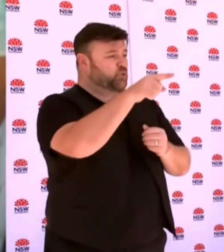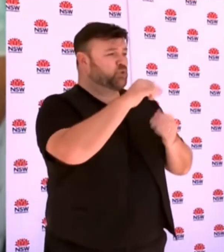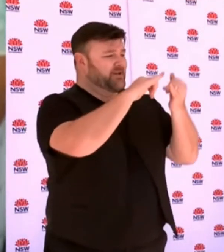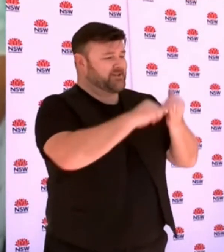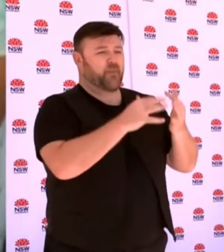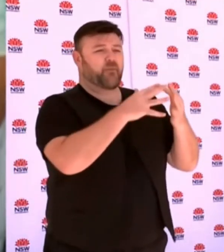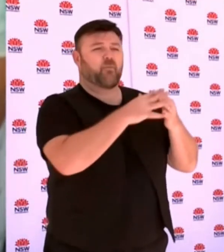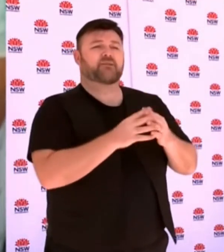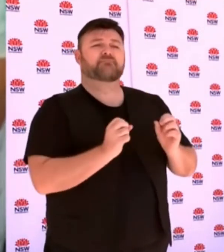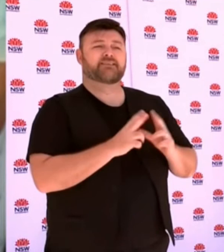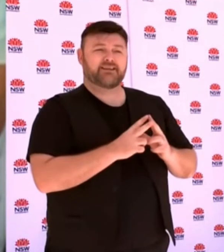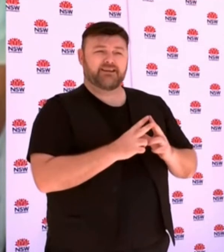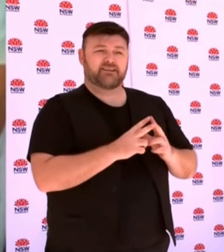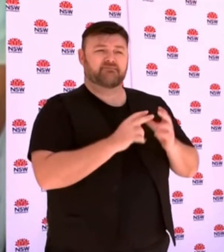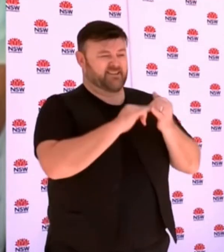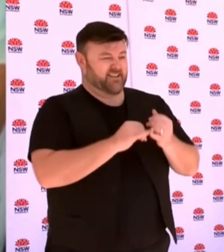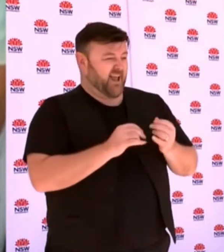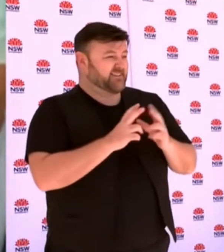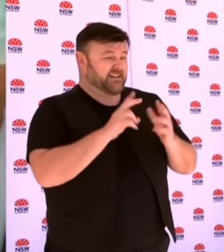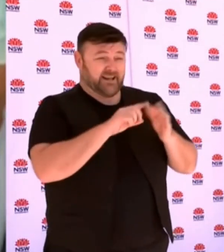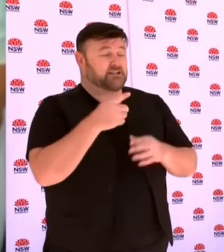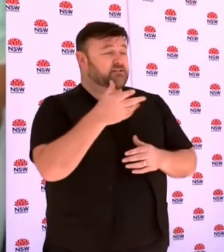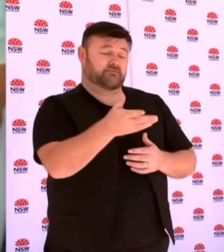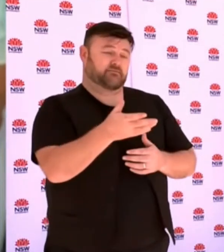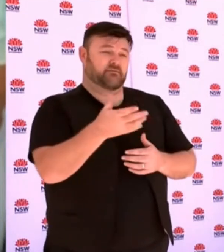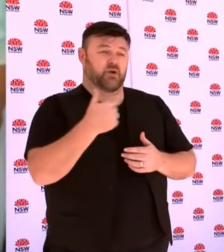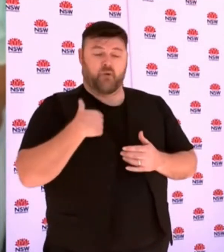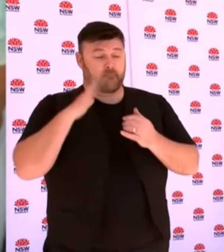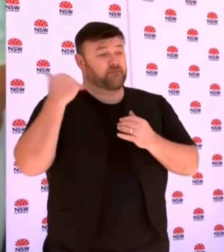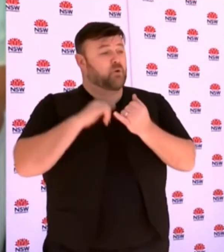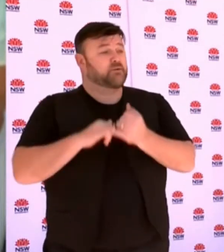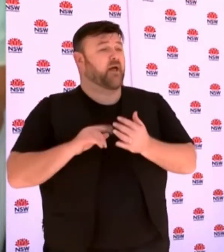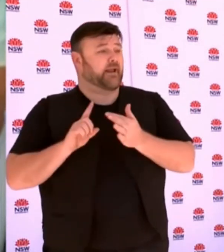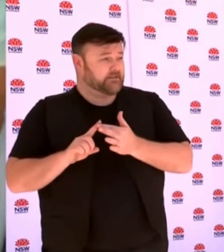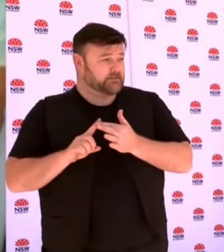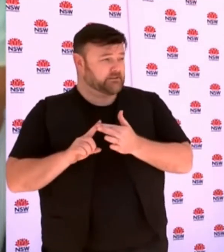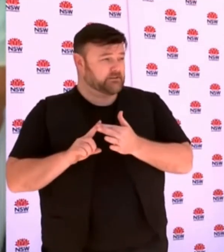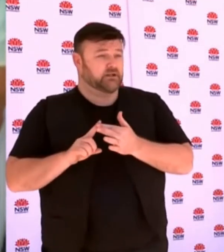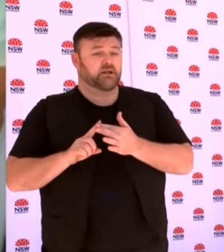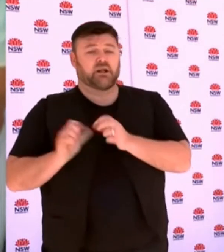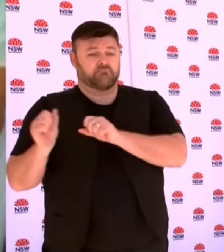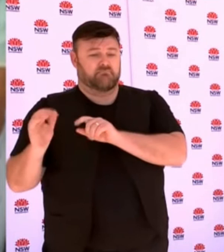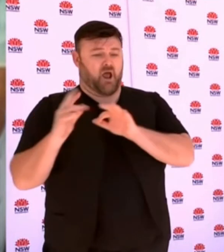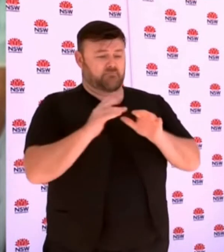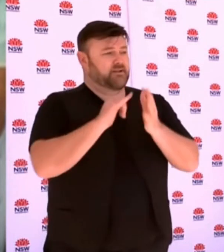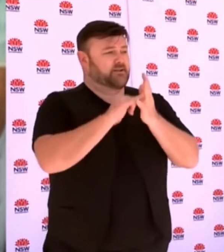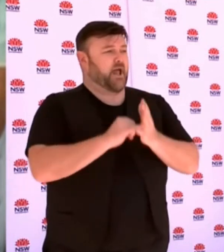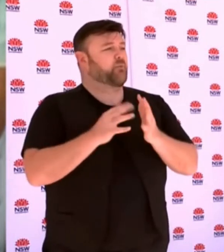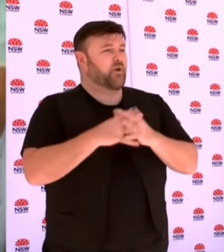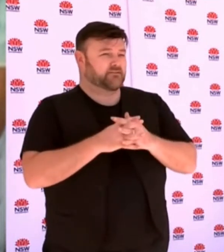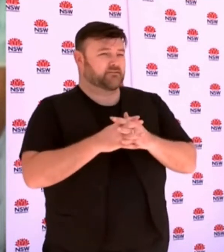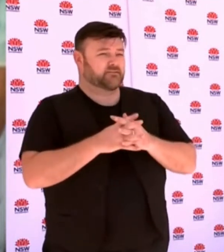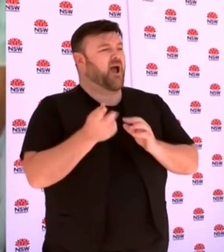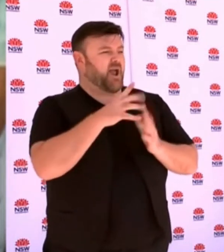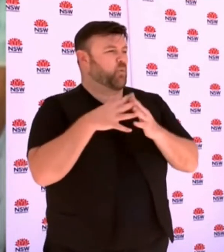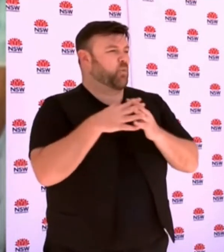Sydney. This is a time where the focus needs to shift from southeastern to those communities in southwestern